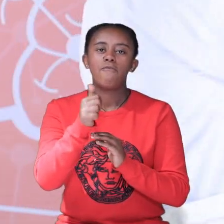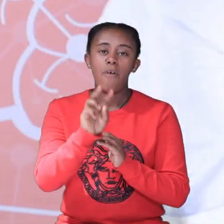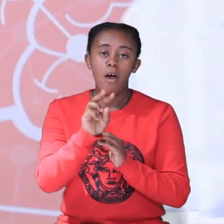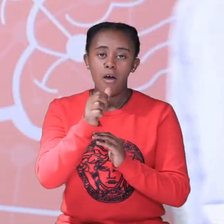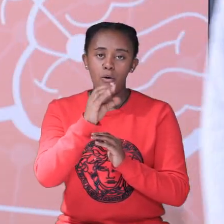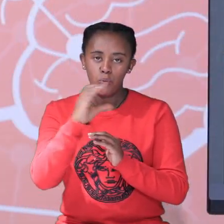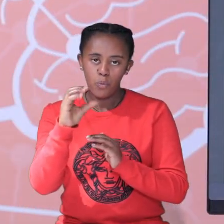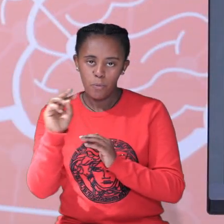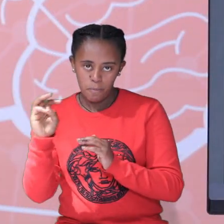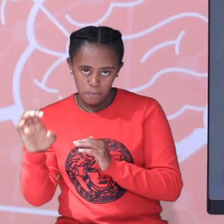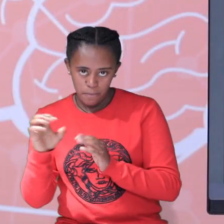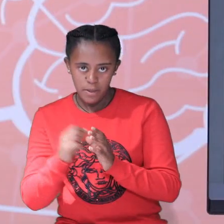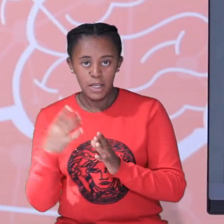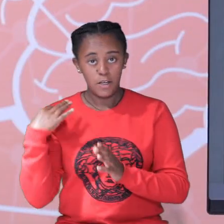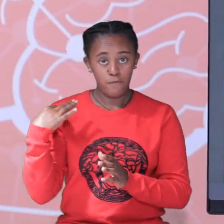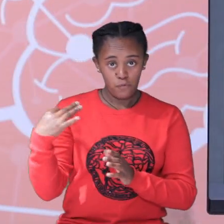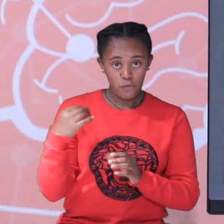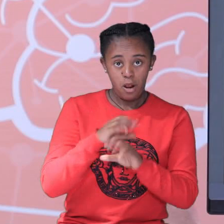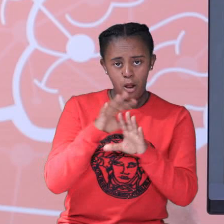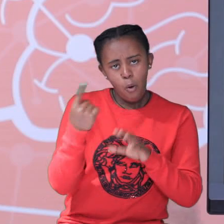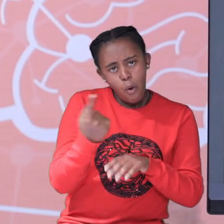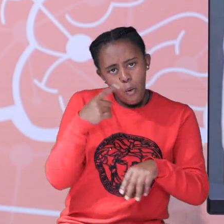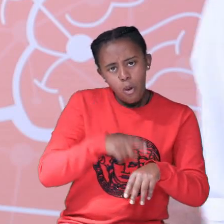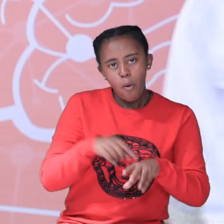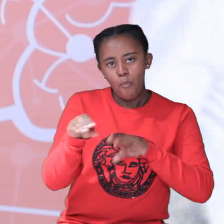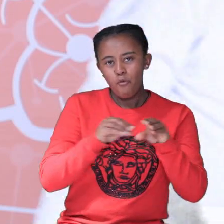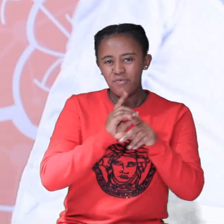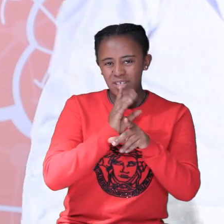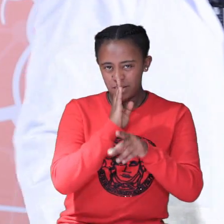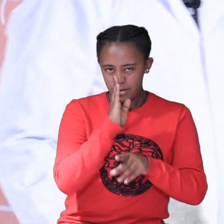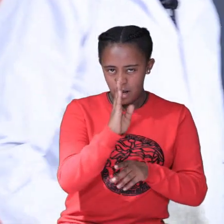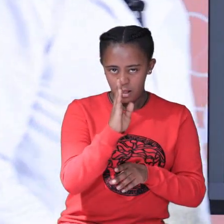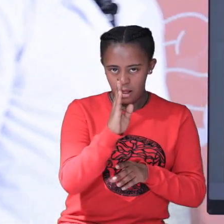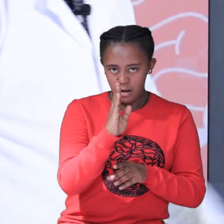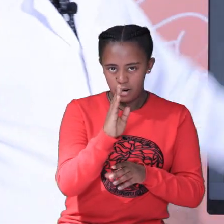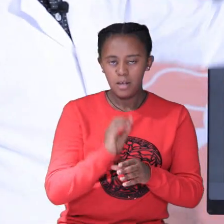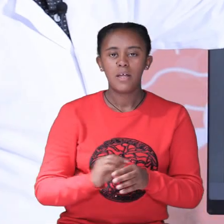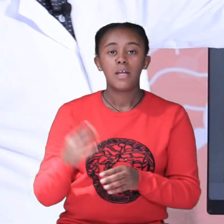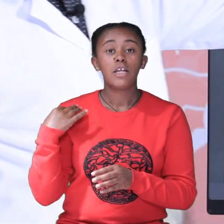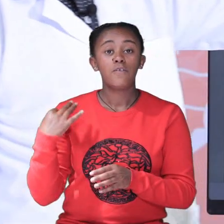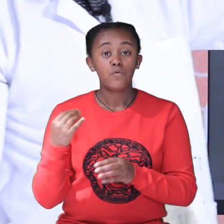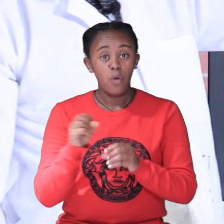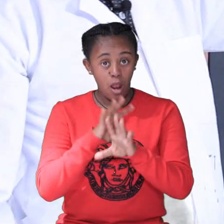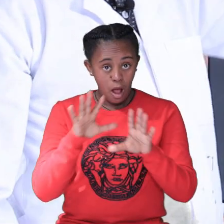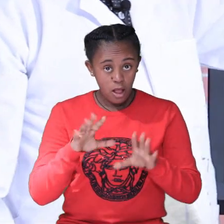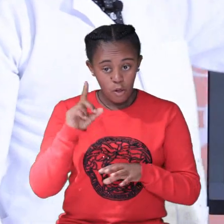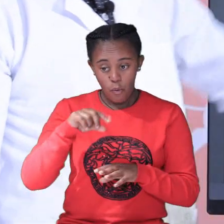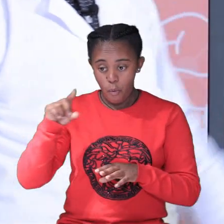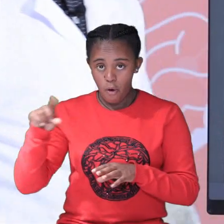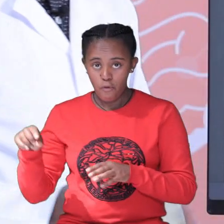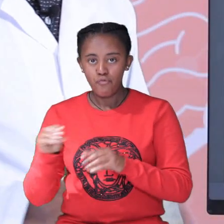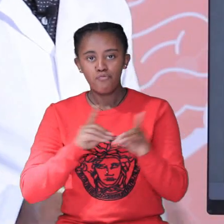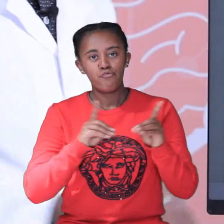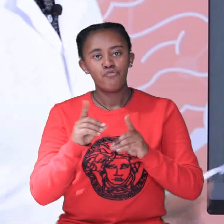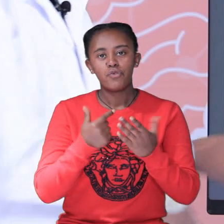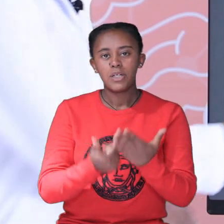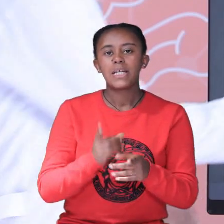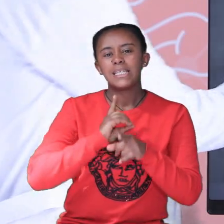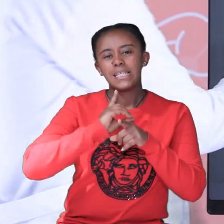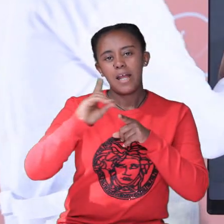other, individual light waves always move a straight line. Individual light waves always move in a straight